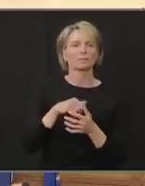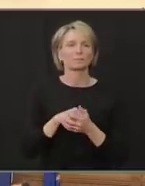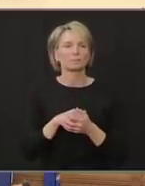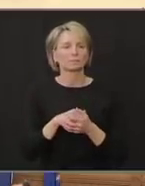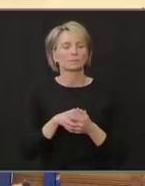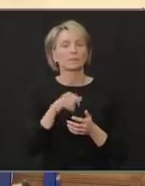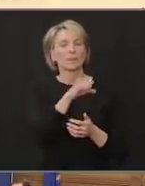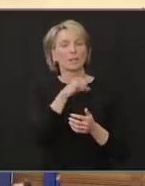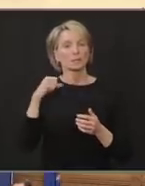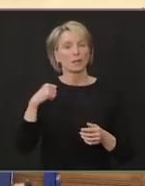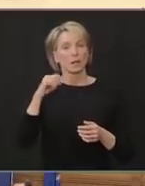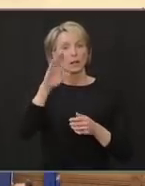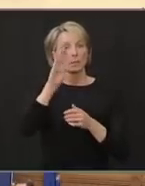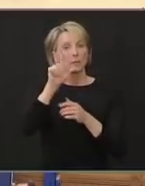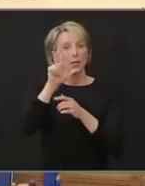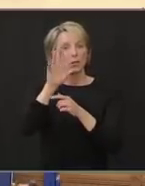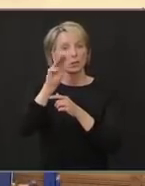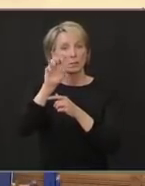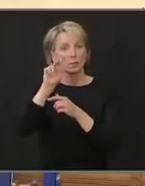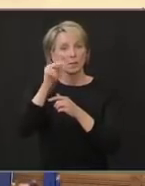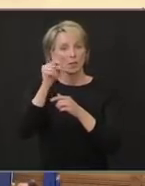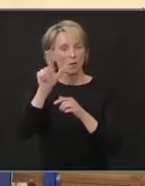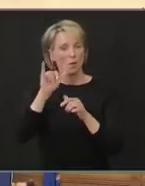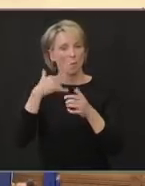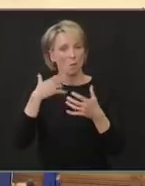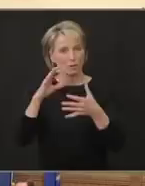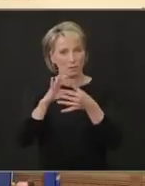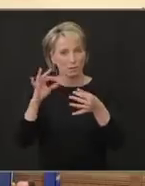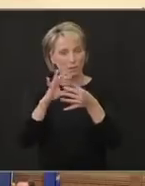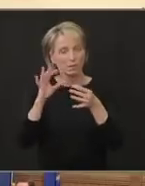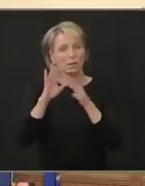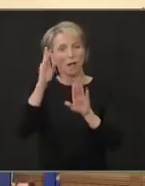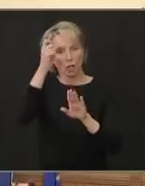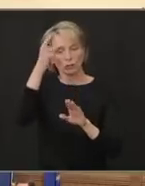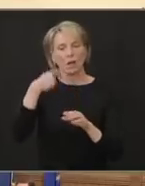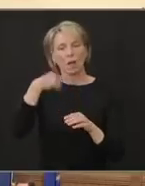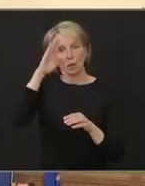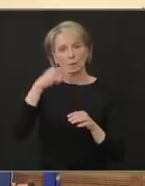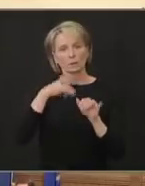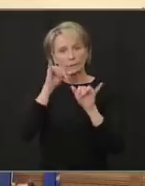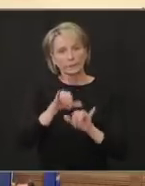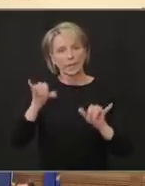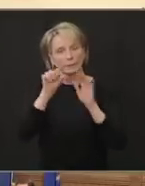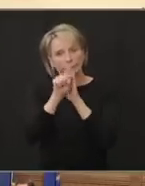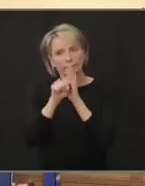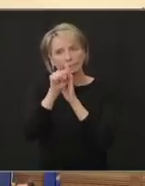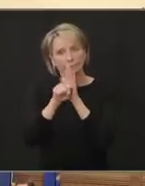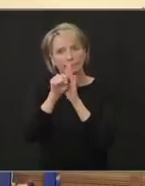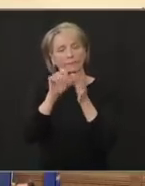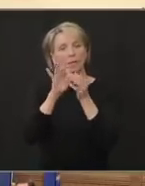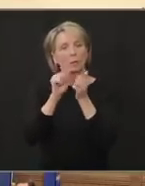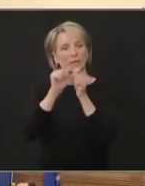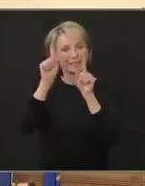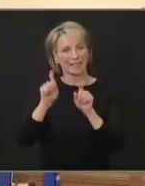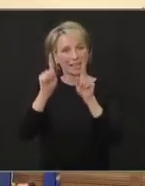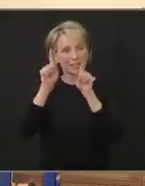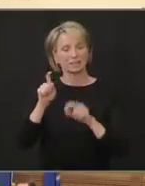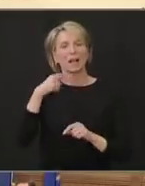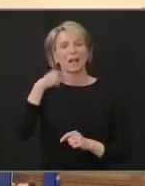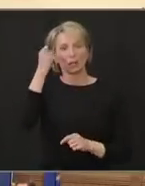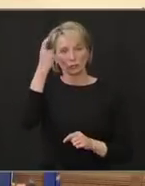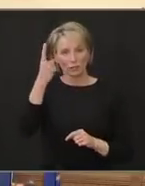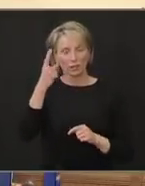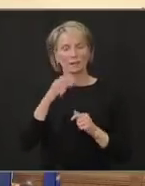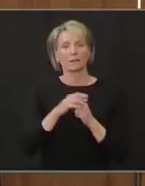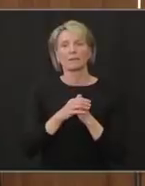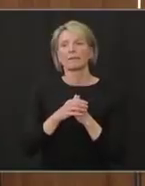out, I realize I have sounded like a broken record on testing. The Surgeon General